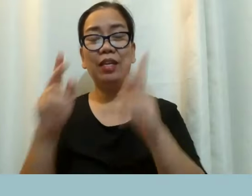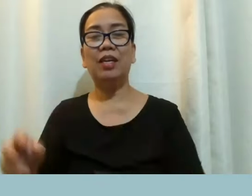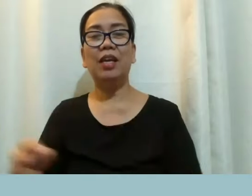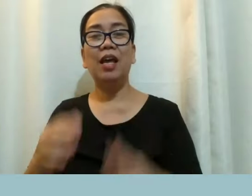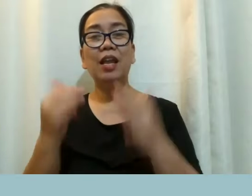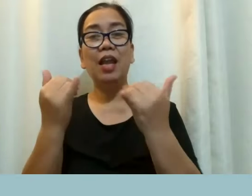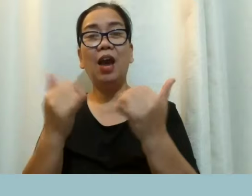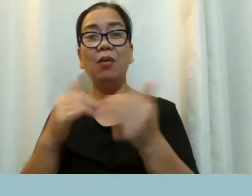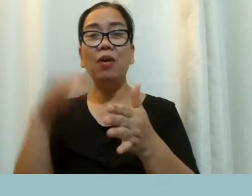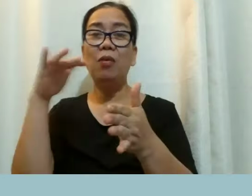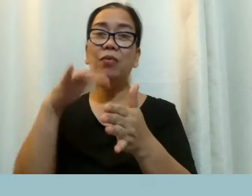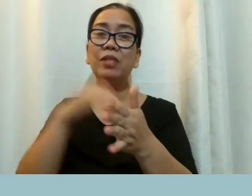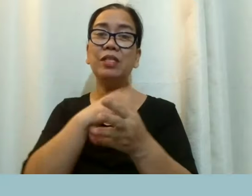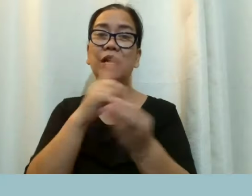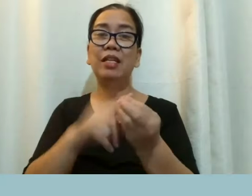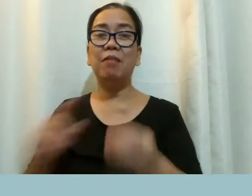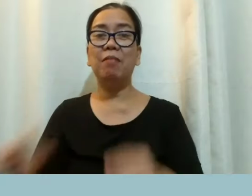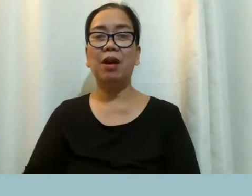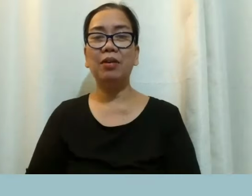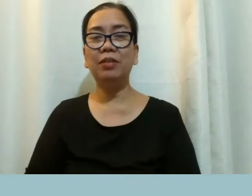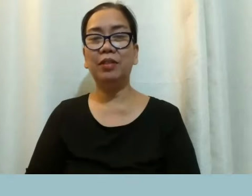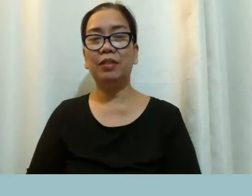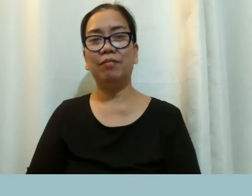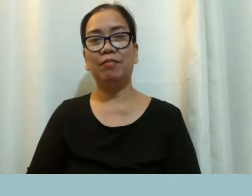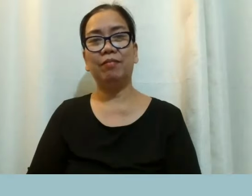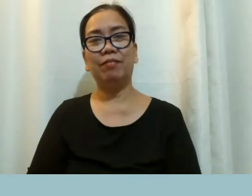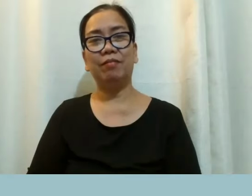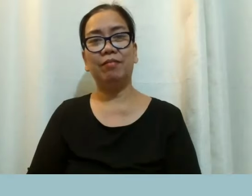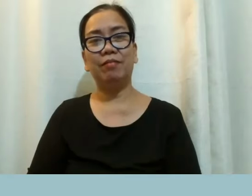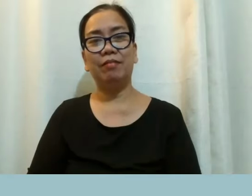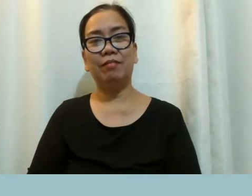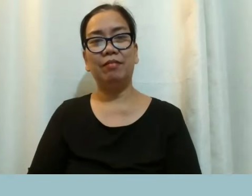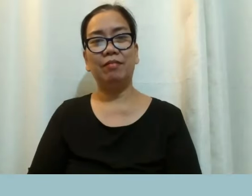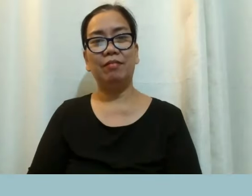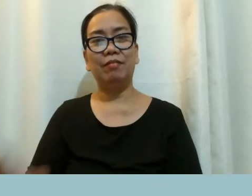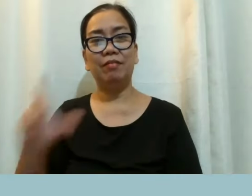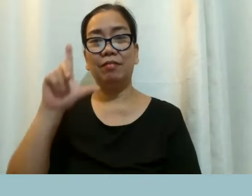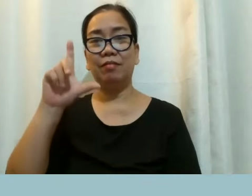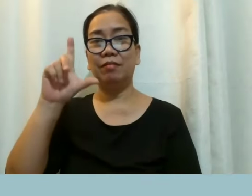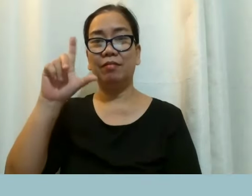Okay, now we will study about